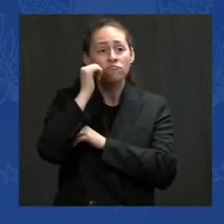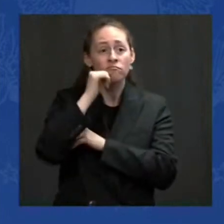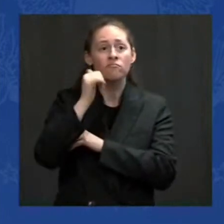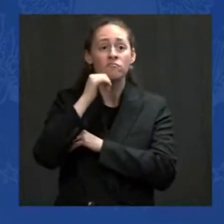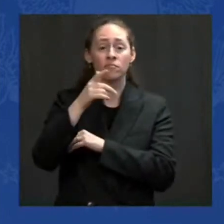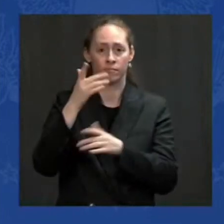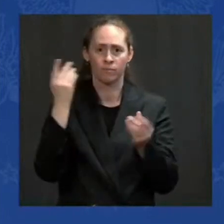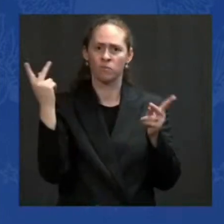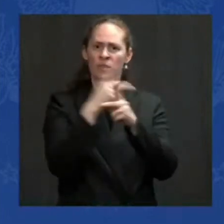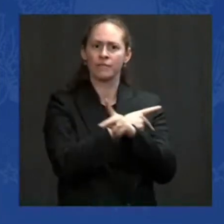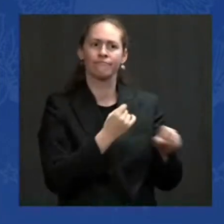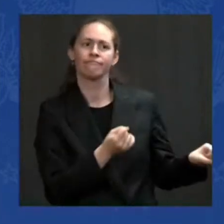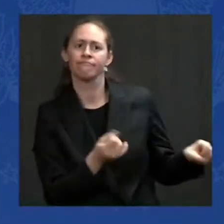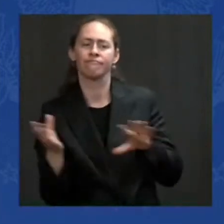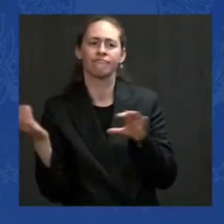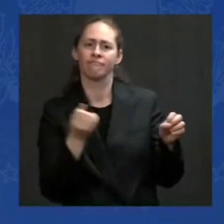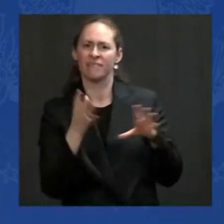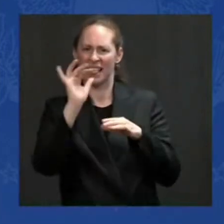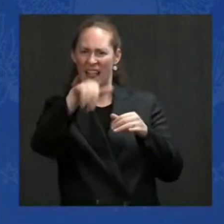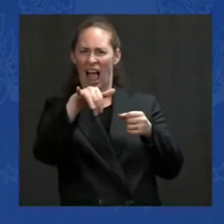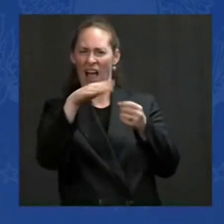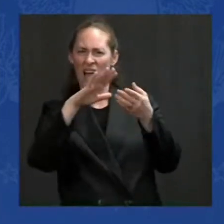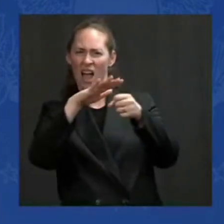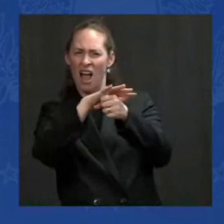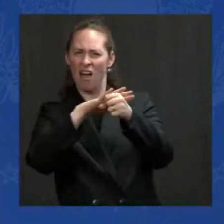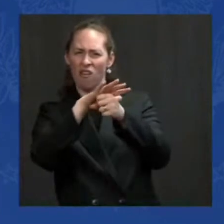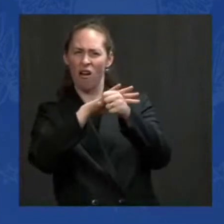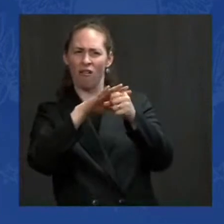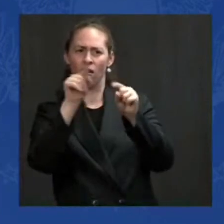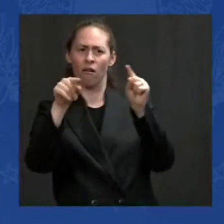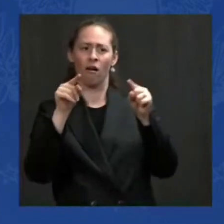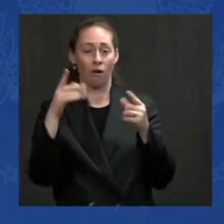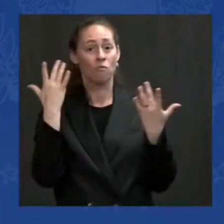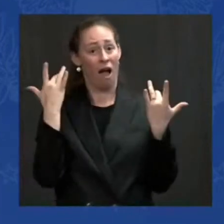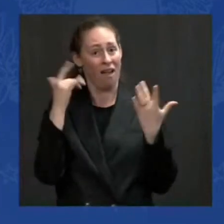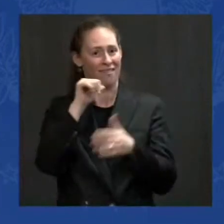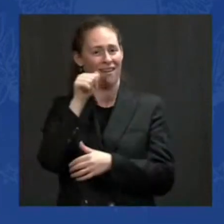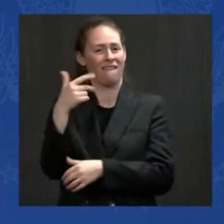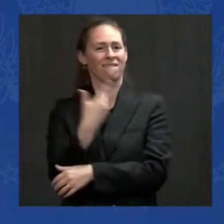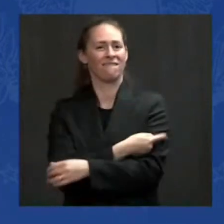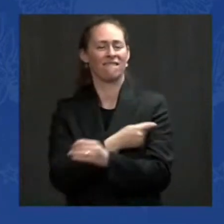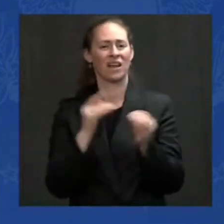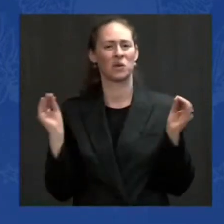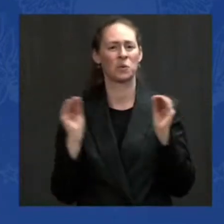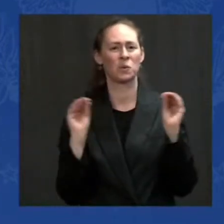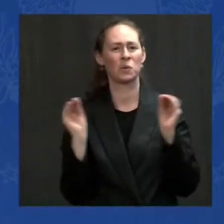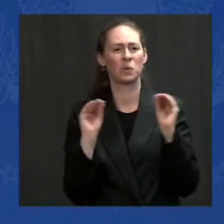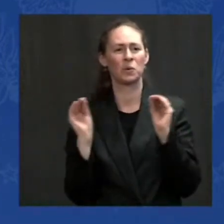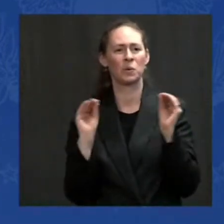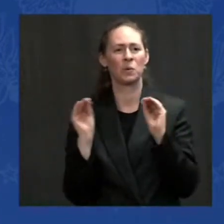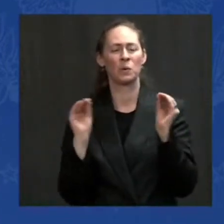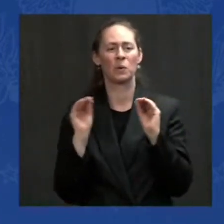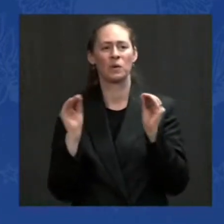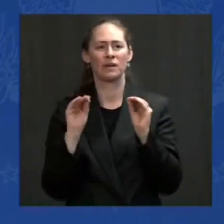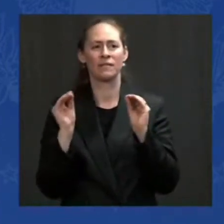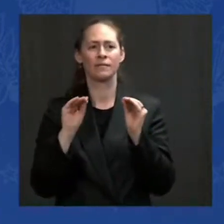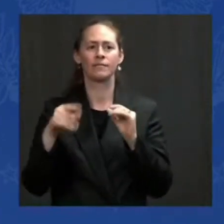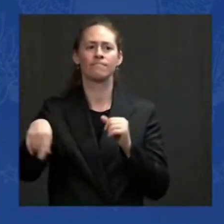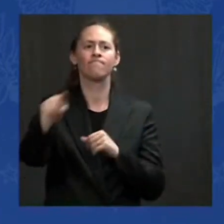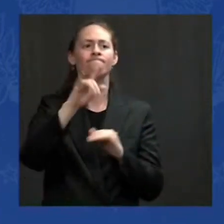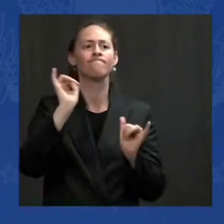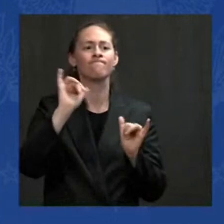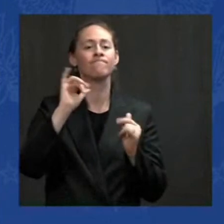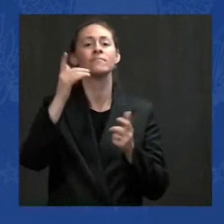hospitalizations and deaths among unvaccinated individuals. Many of these counties are also the same locations where the Delta